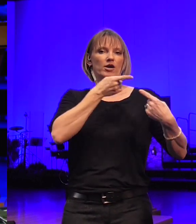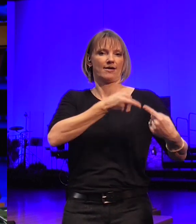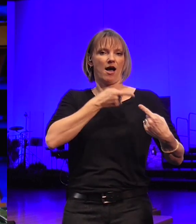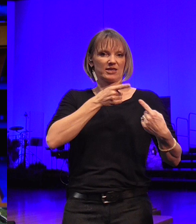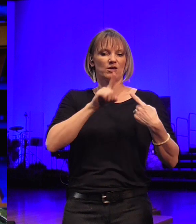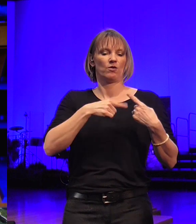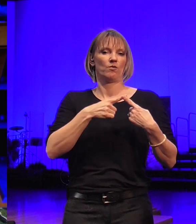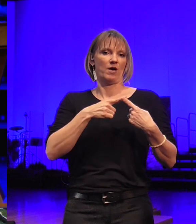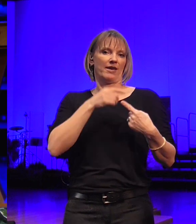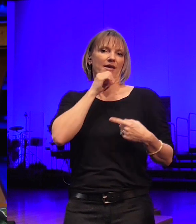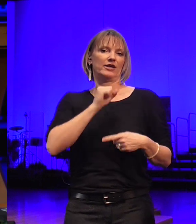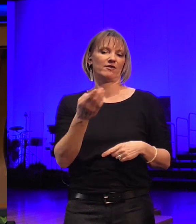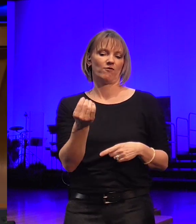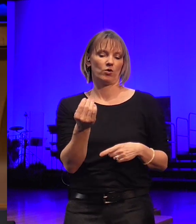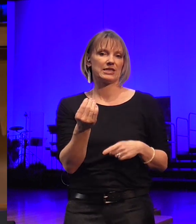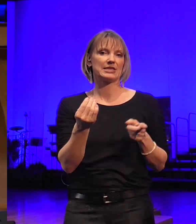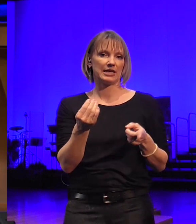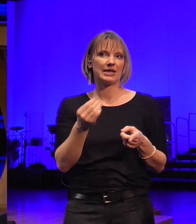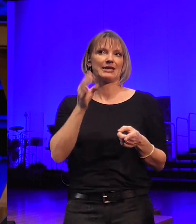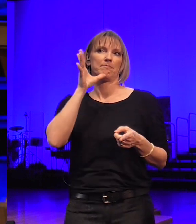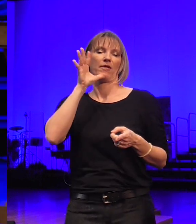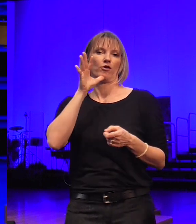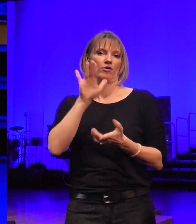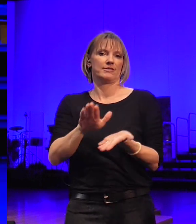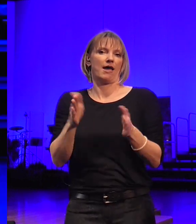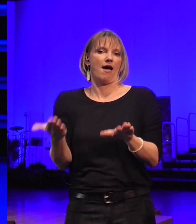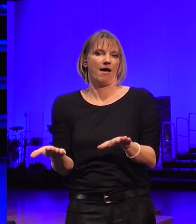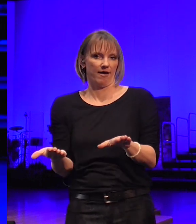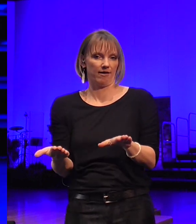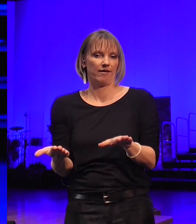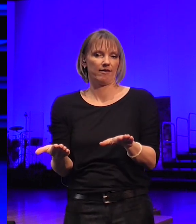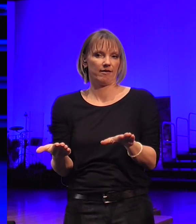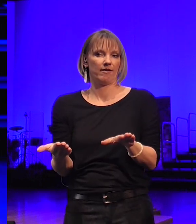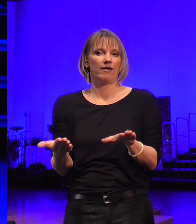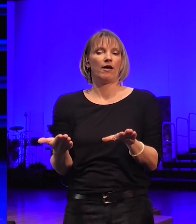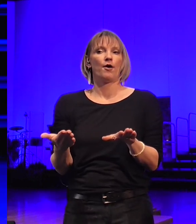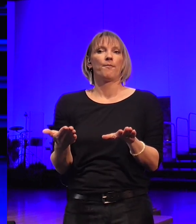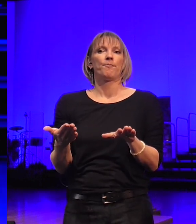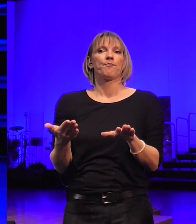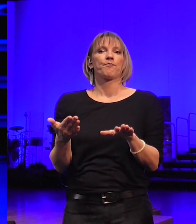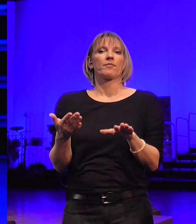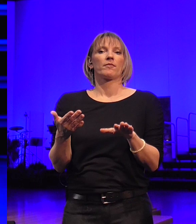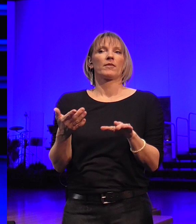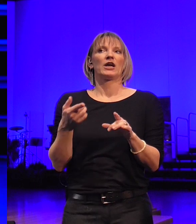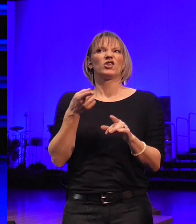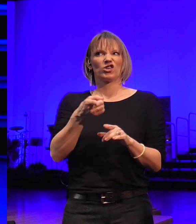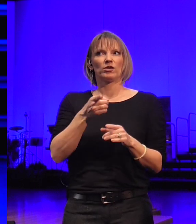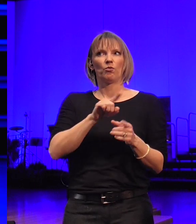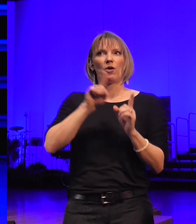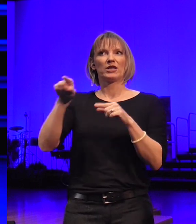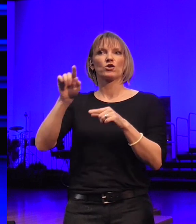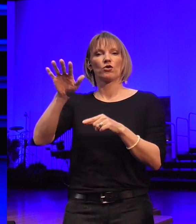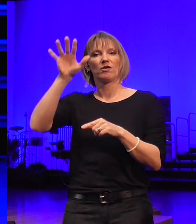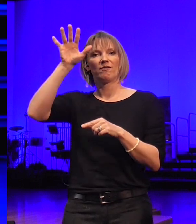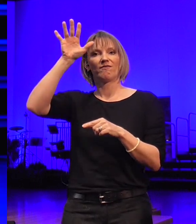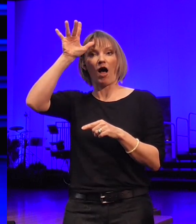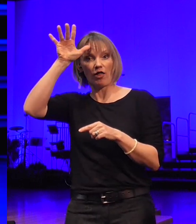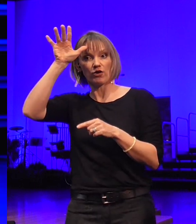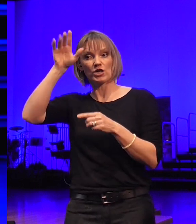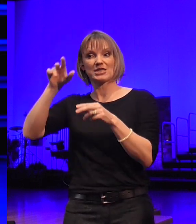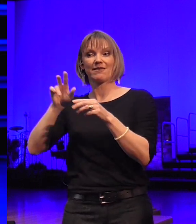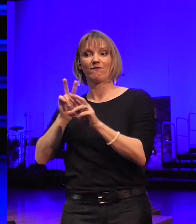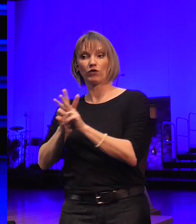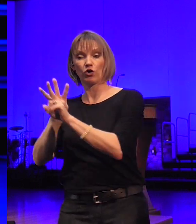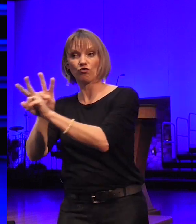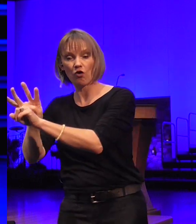When he was 14 years old, his mother died. She was at her own father's funeral, fainted, and never